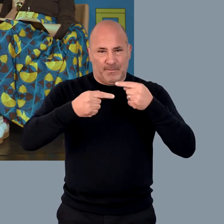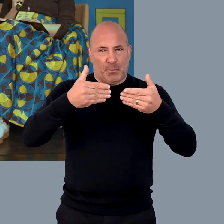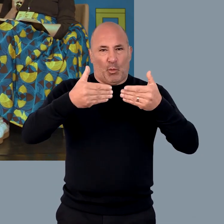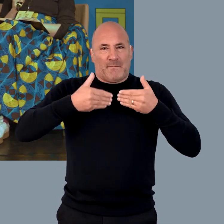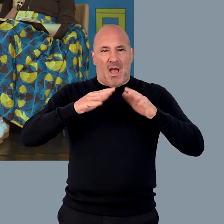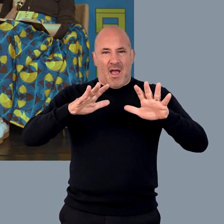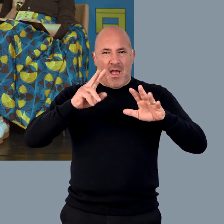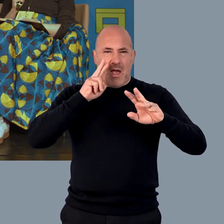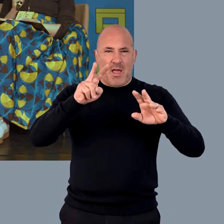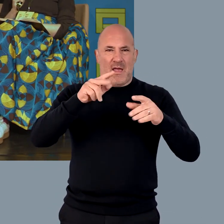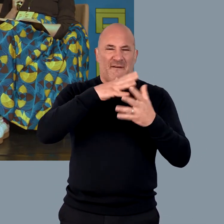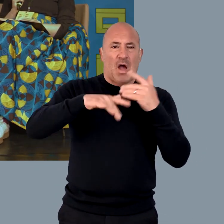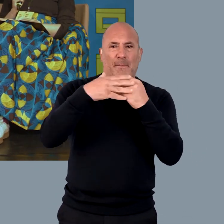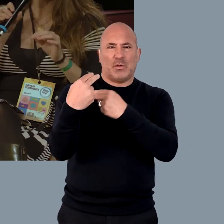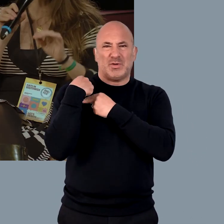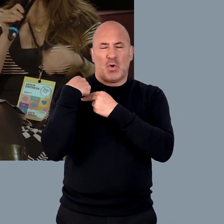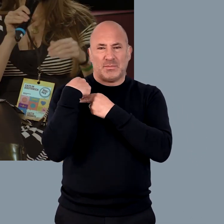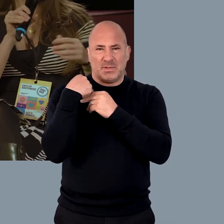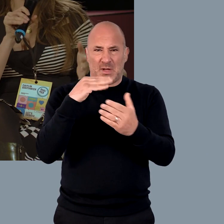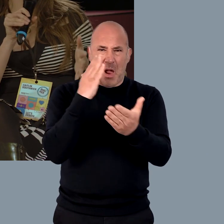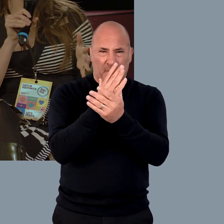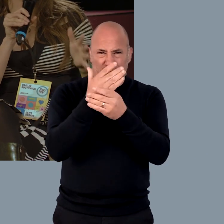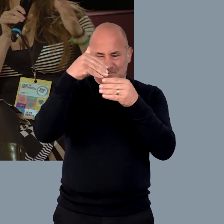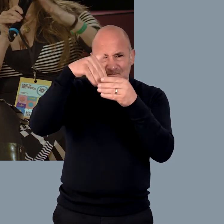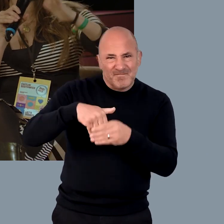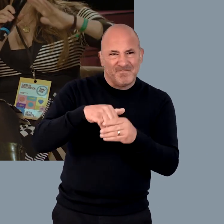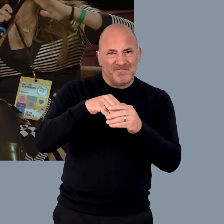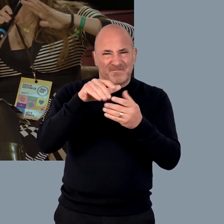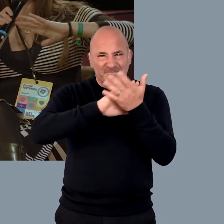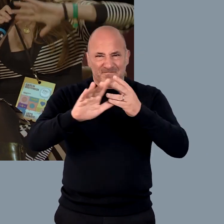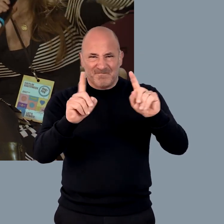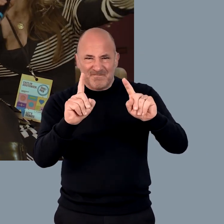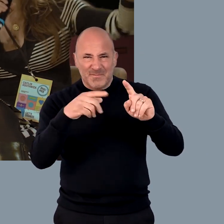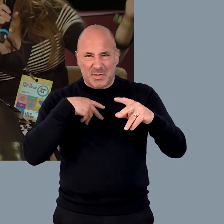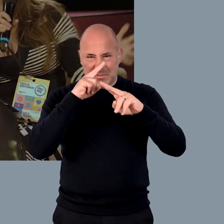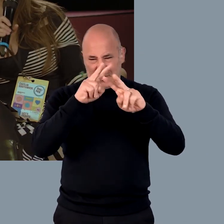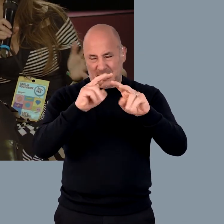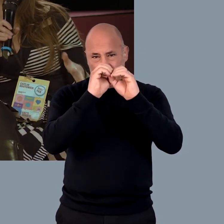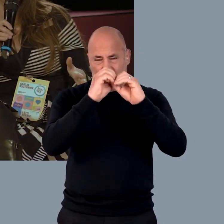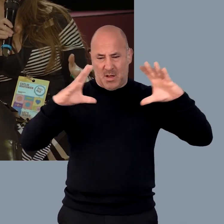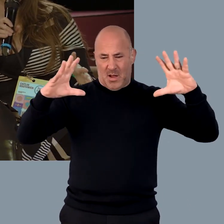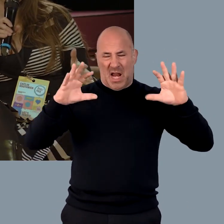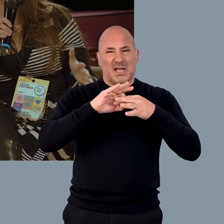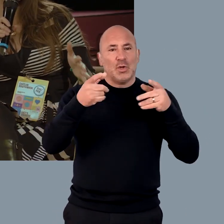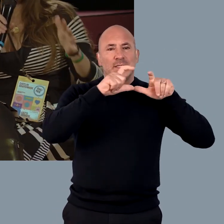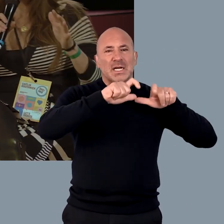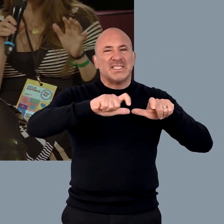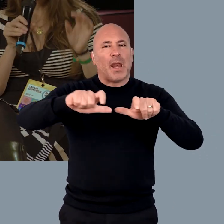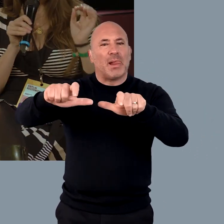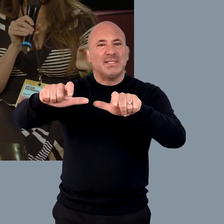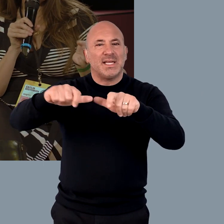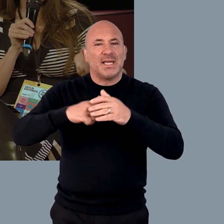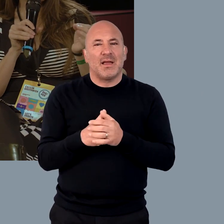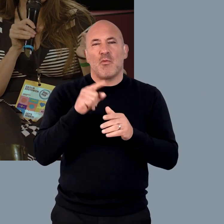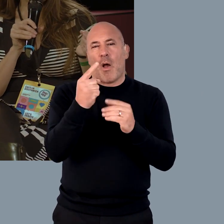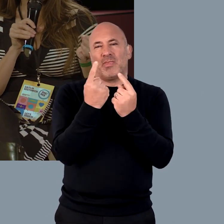of environmental responsibility and actually really looking at it within the wider picture of sustainability. And